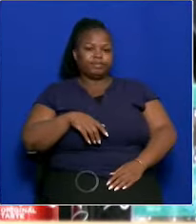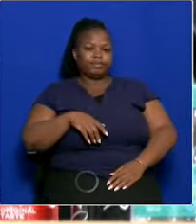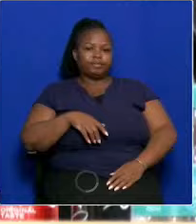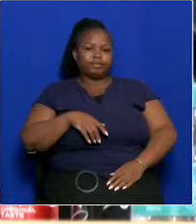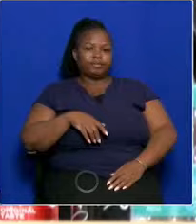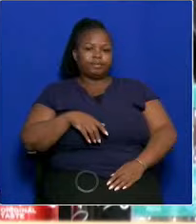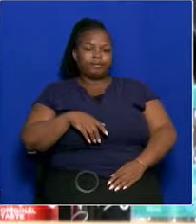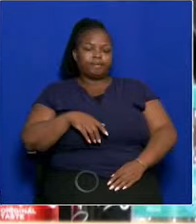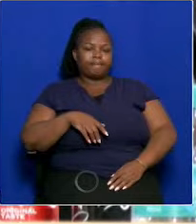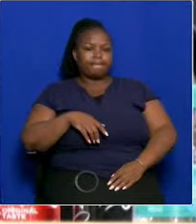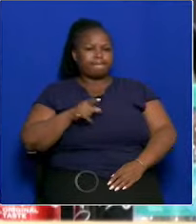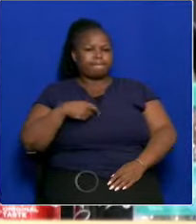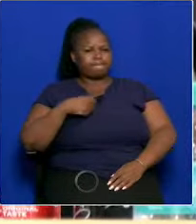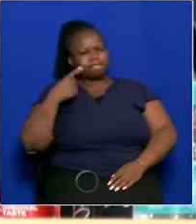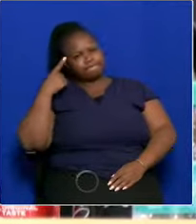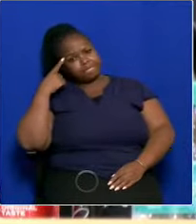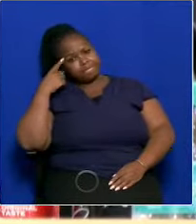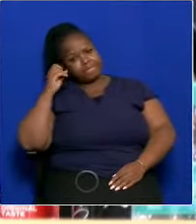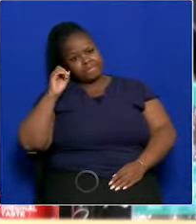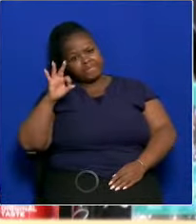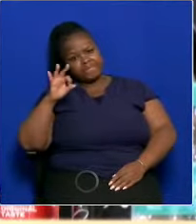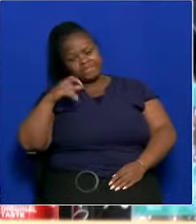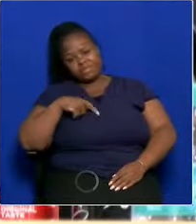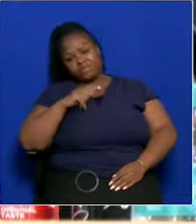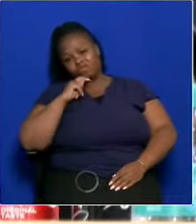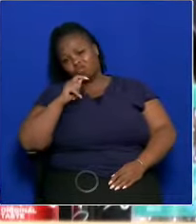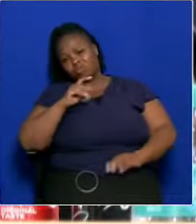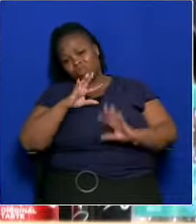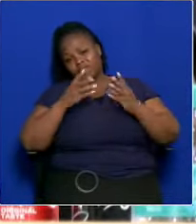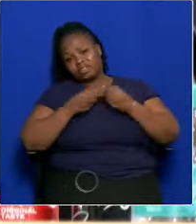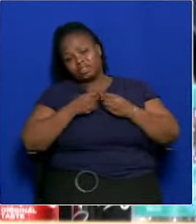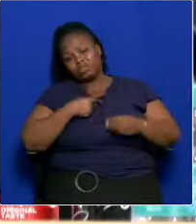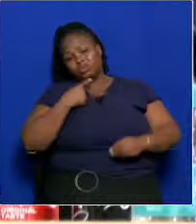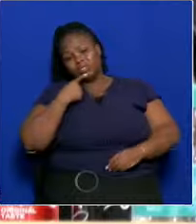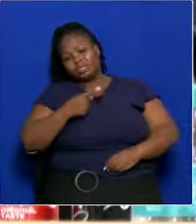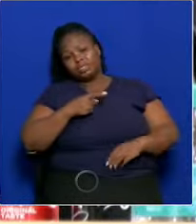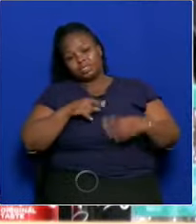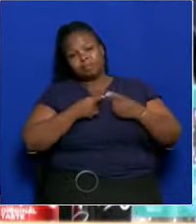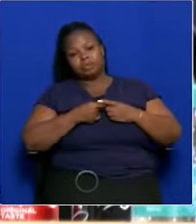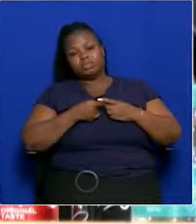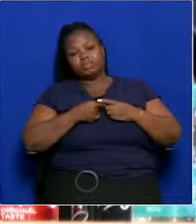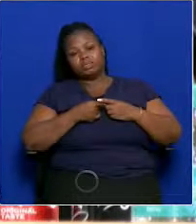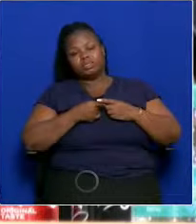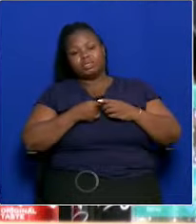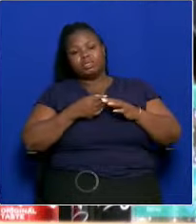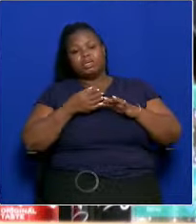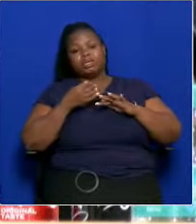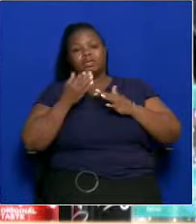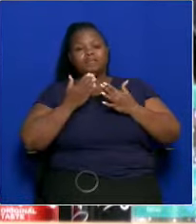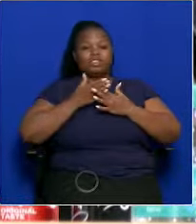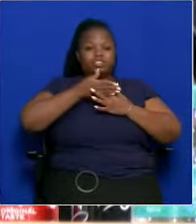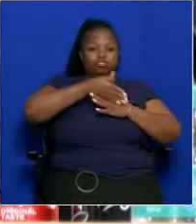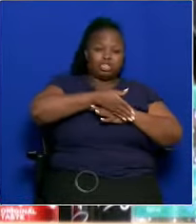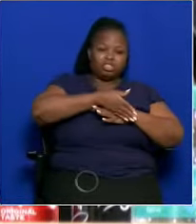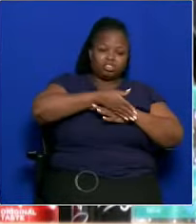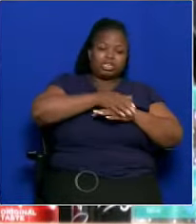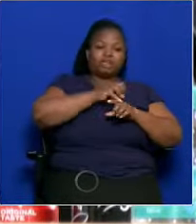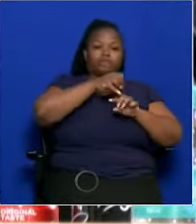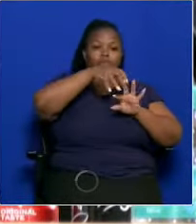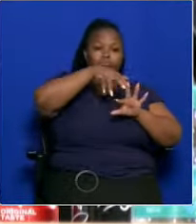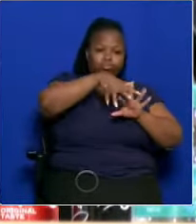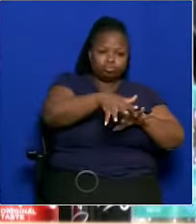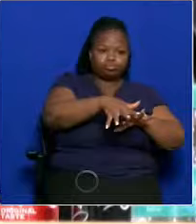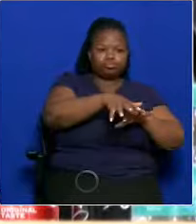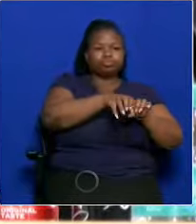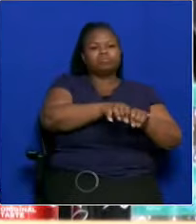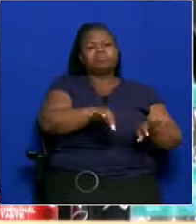if you have regard to what you've said about infiltration, it appears to me that this